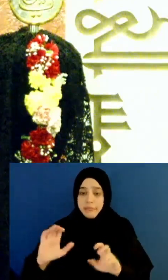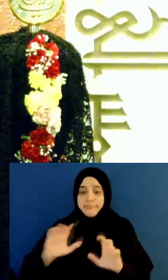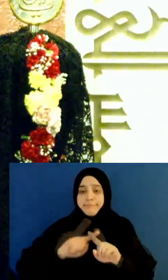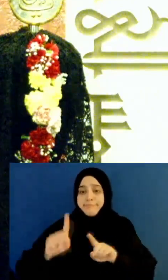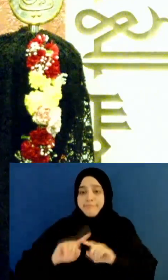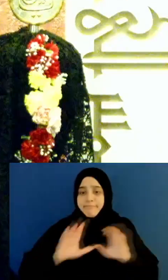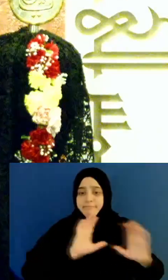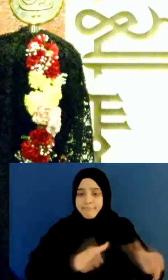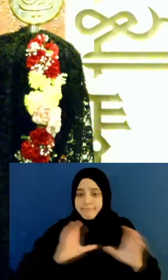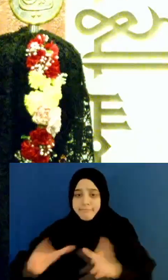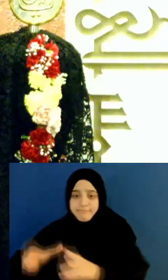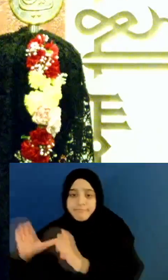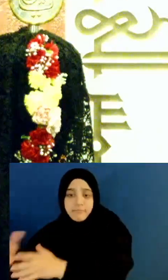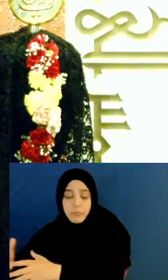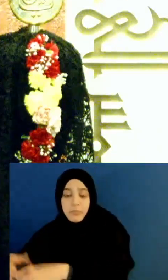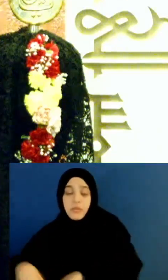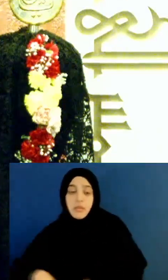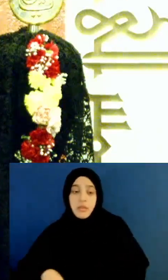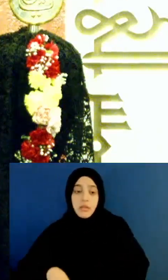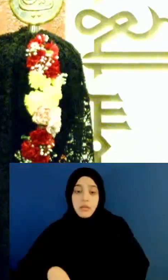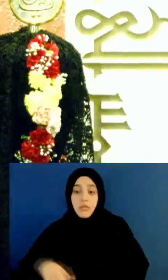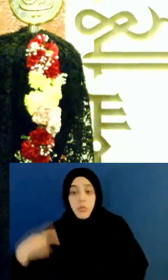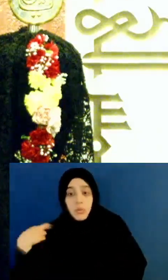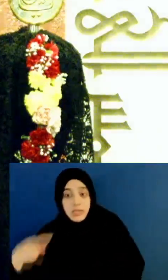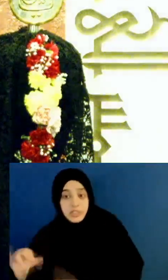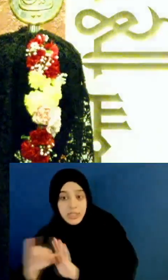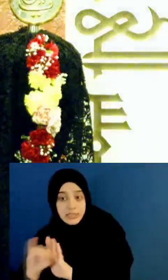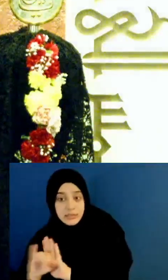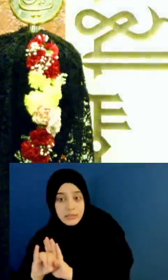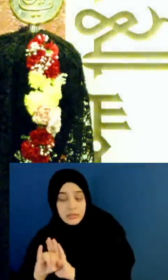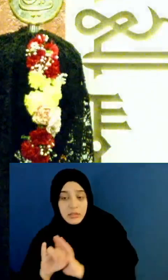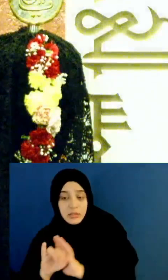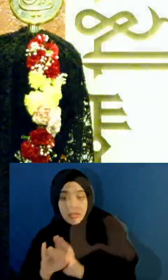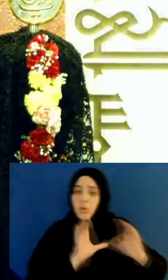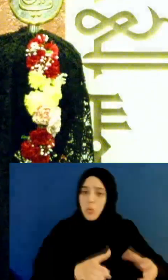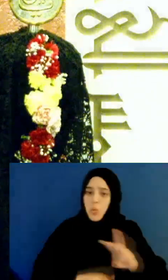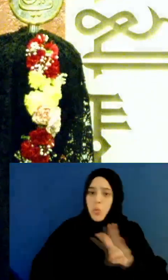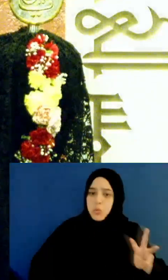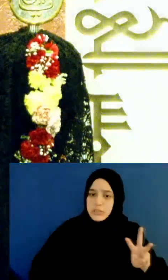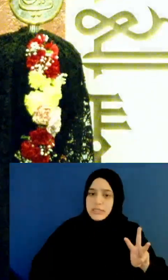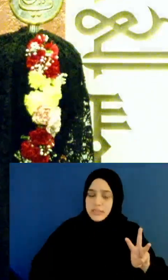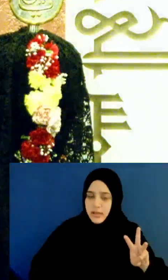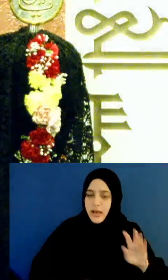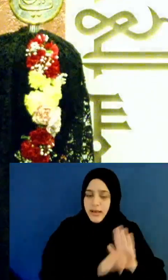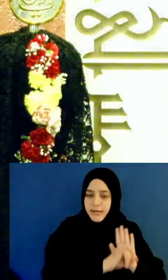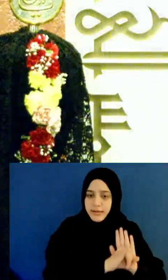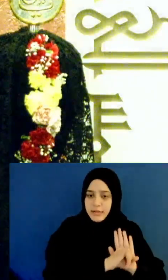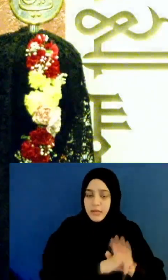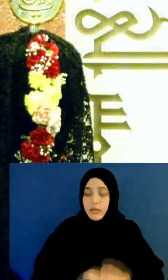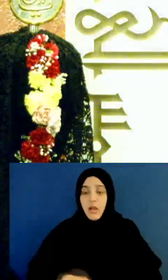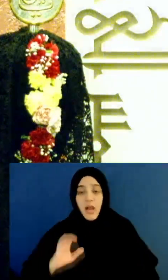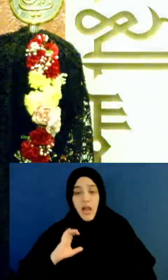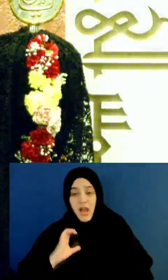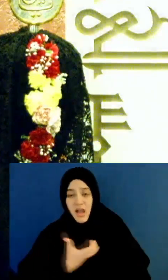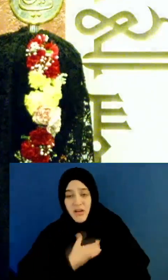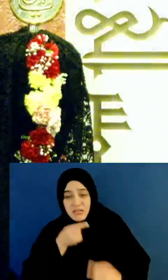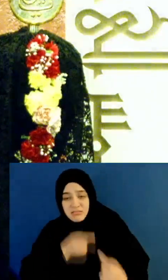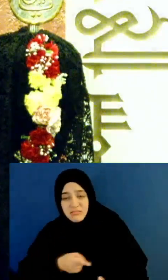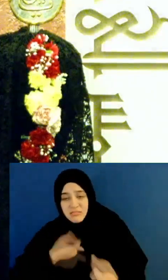Western identity. The struggles that we go through between these